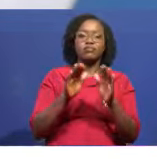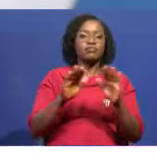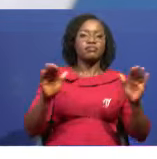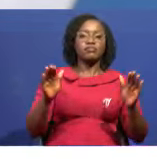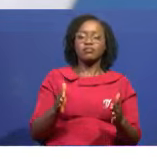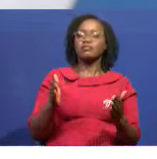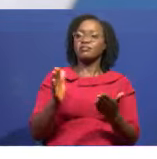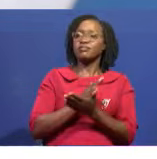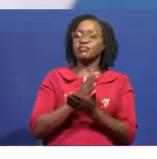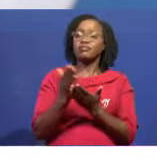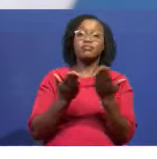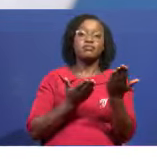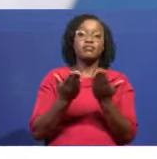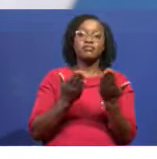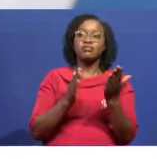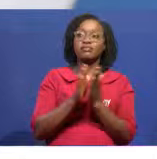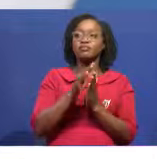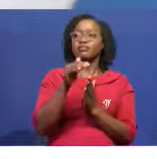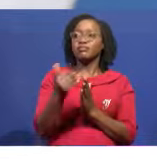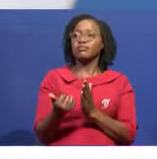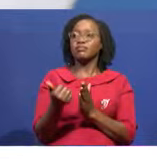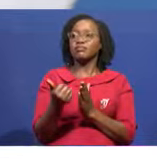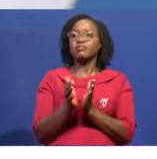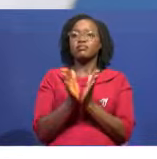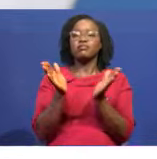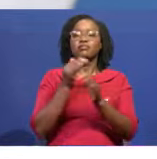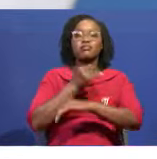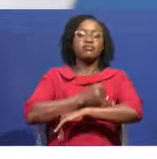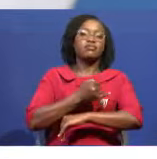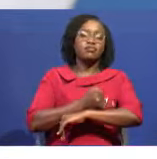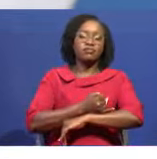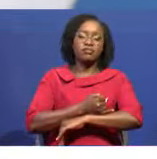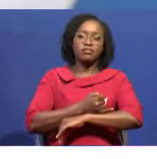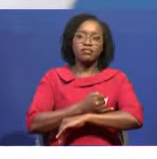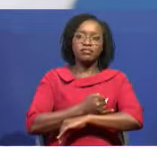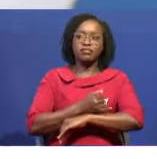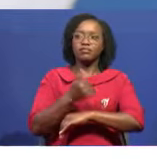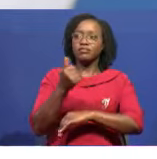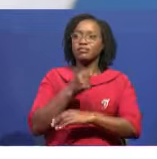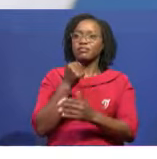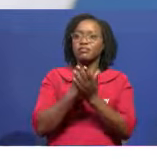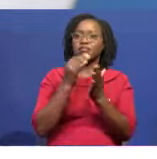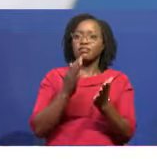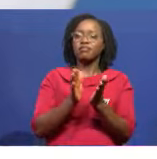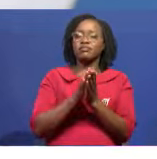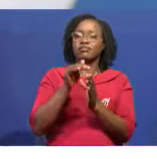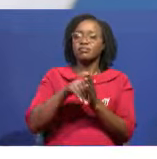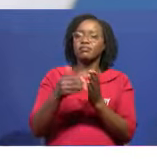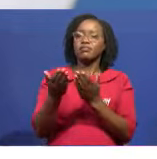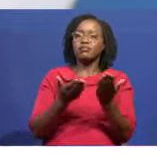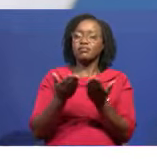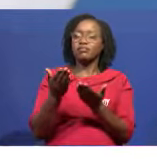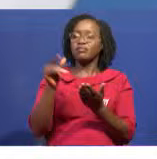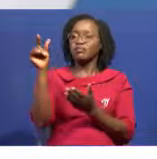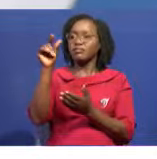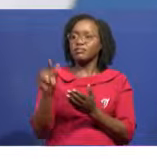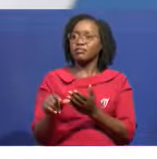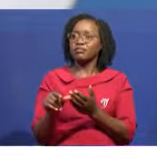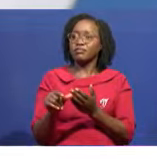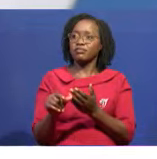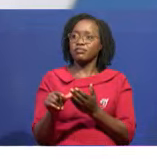sharing those services with other public institutions. So you can just visit any officer within the Huduma regions